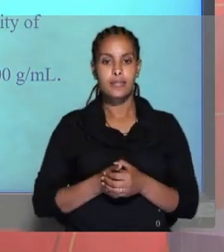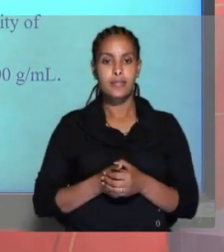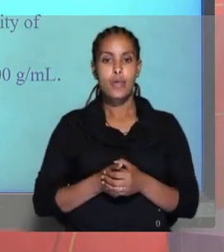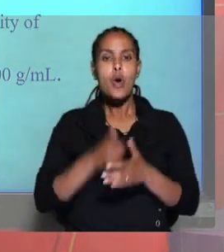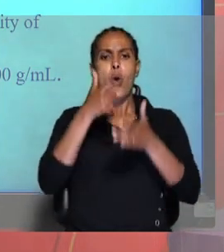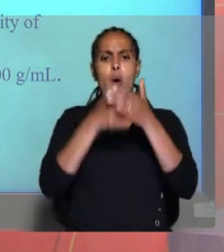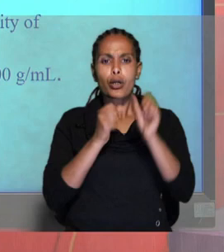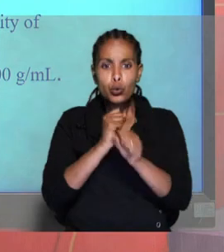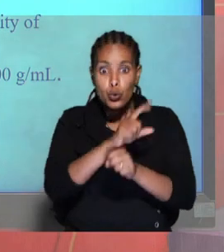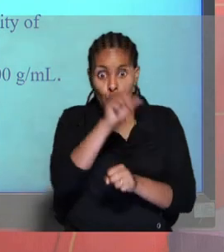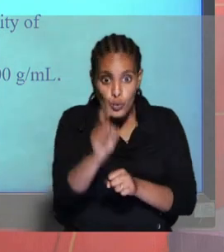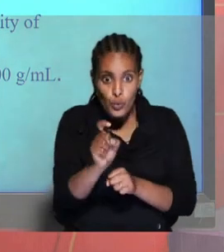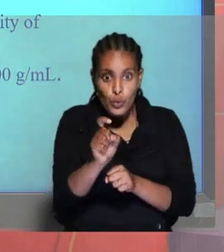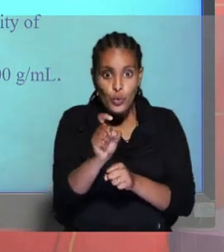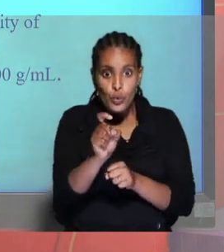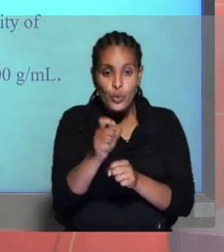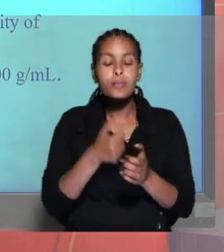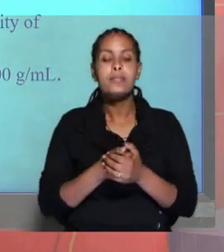What do?